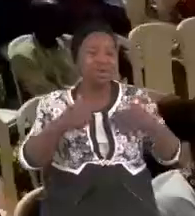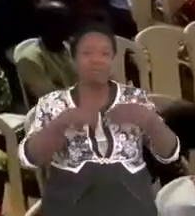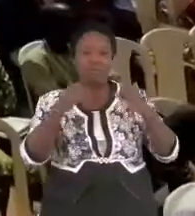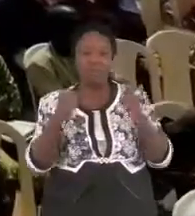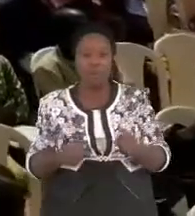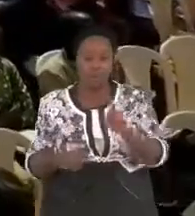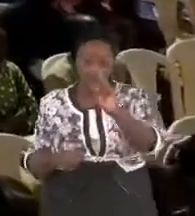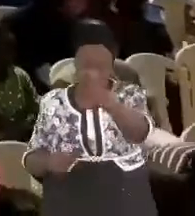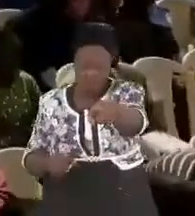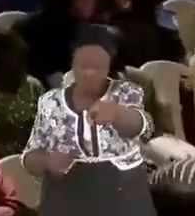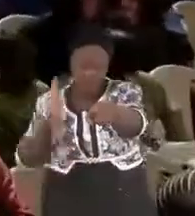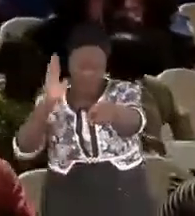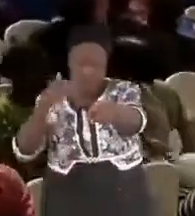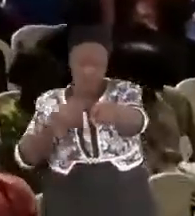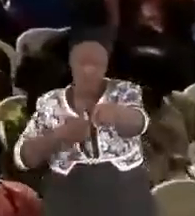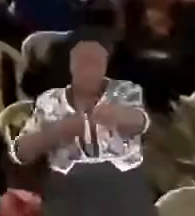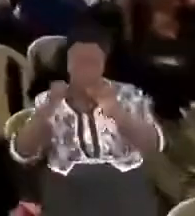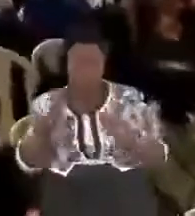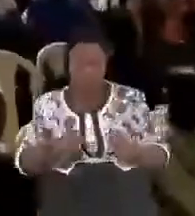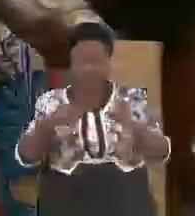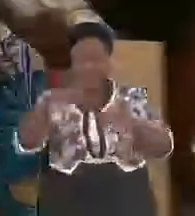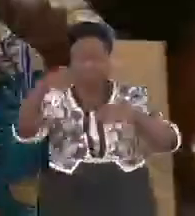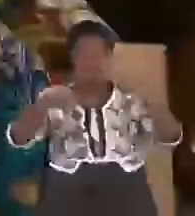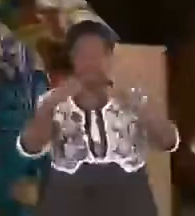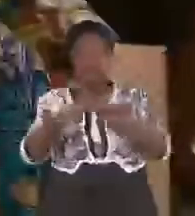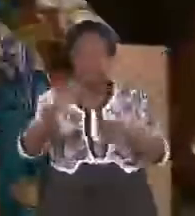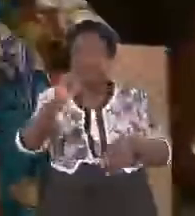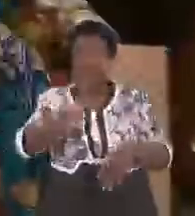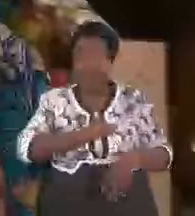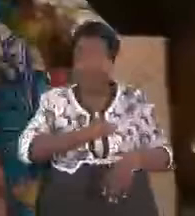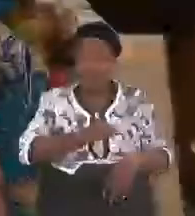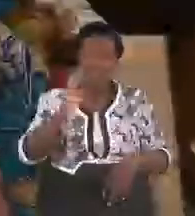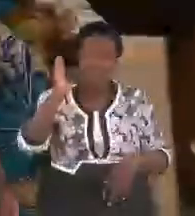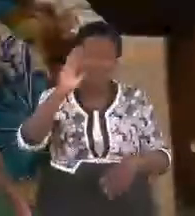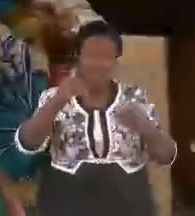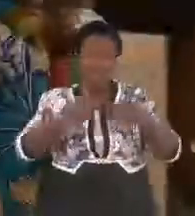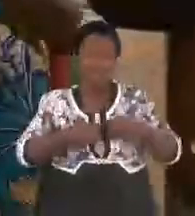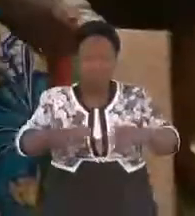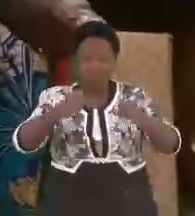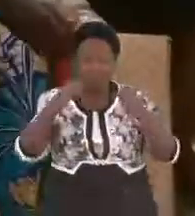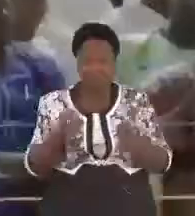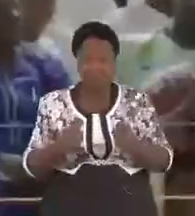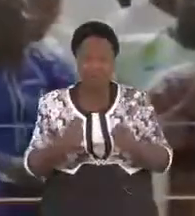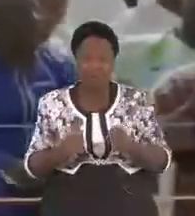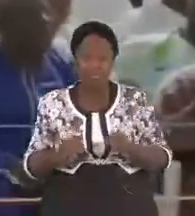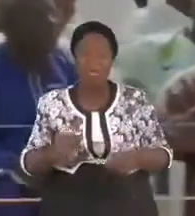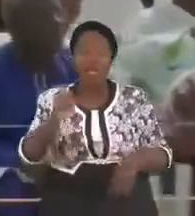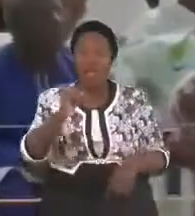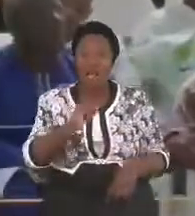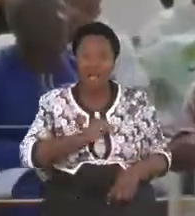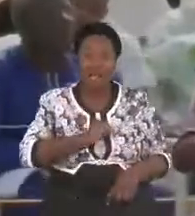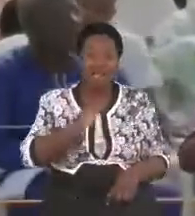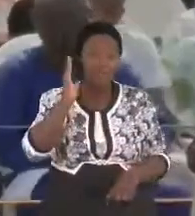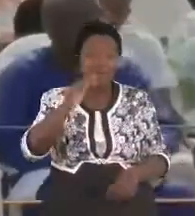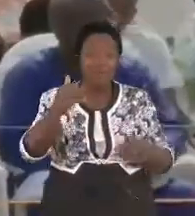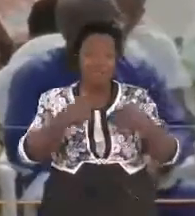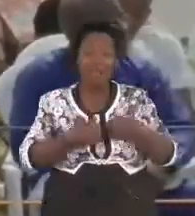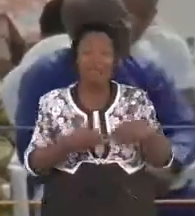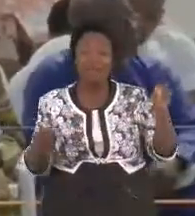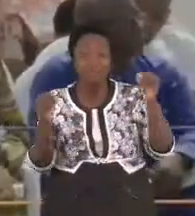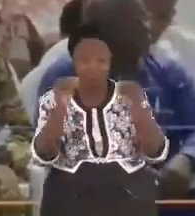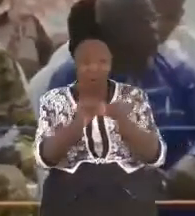power. I will have more power. I will have more power. It is